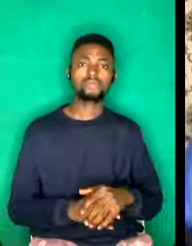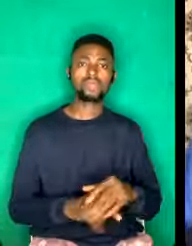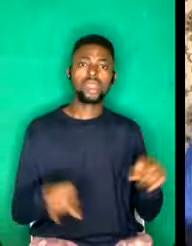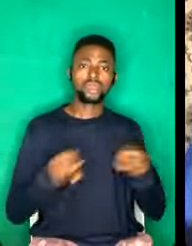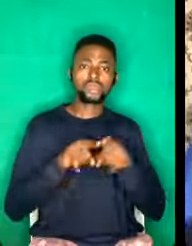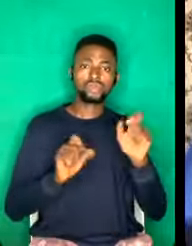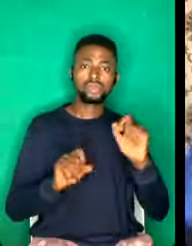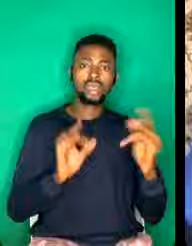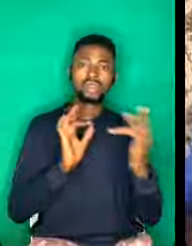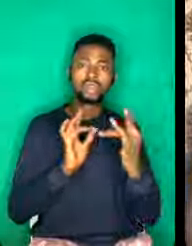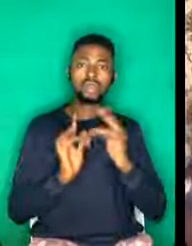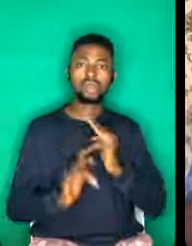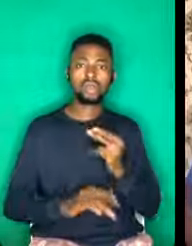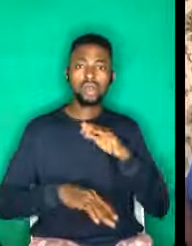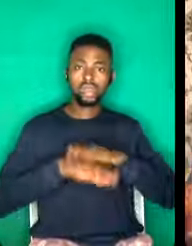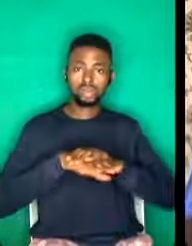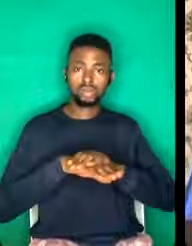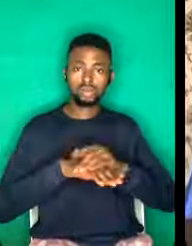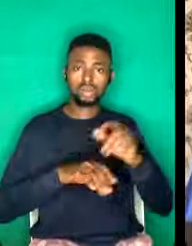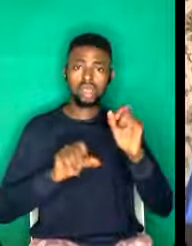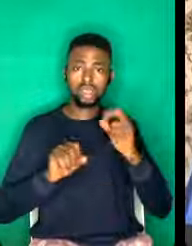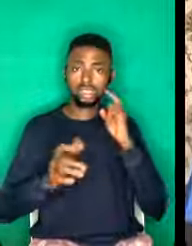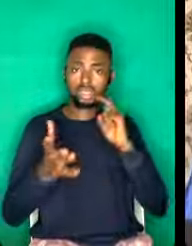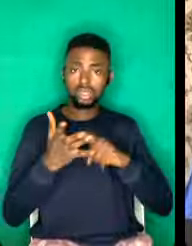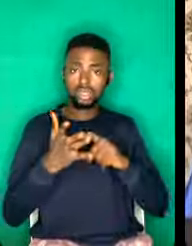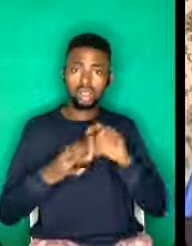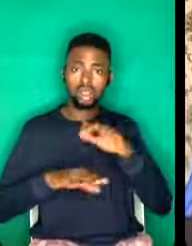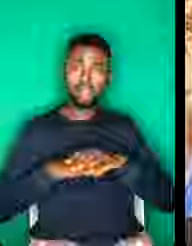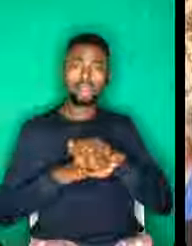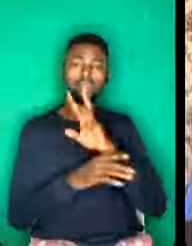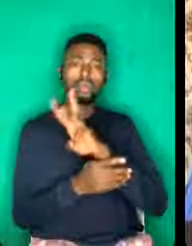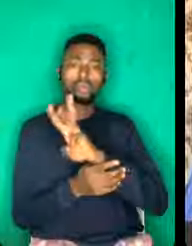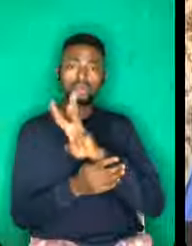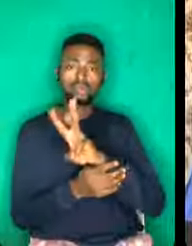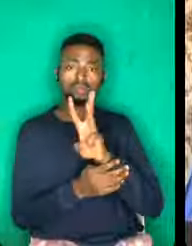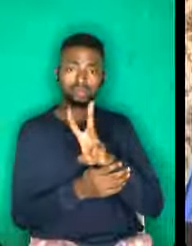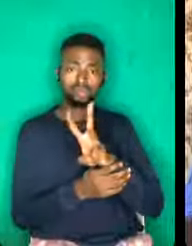on Also, you can check us out on